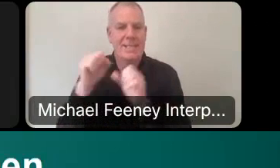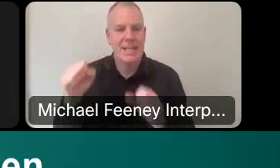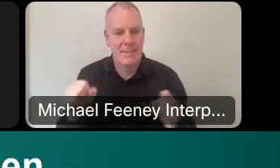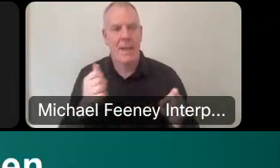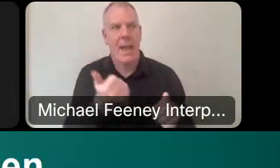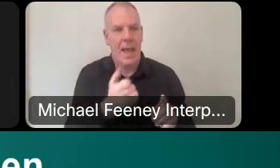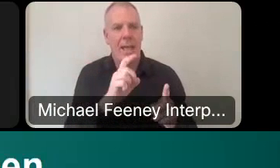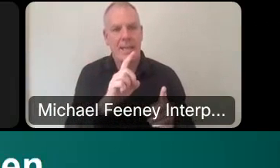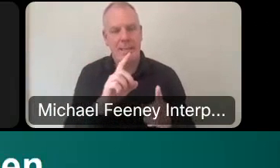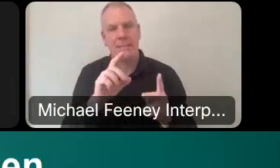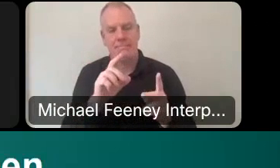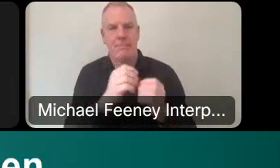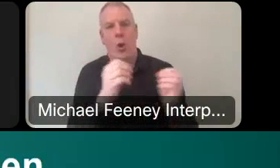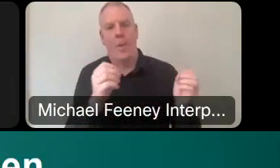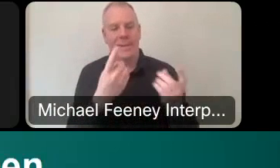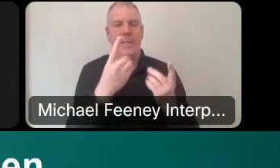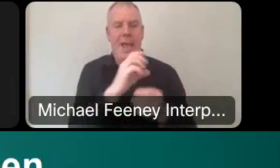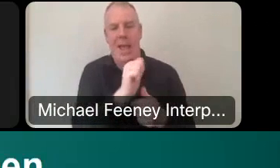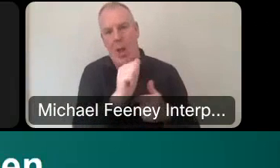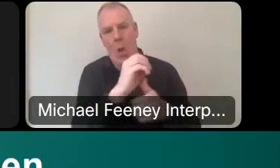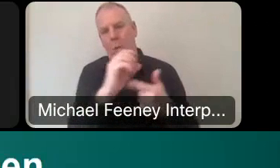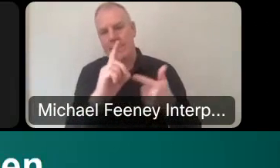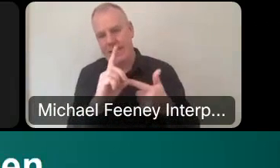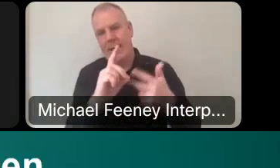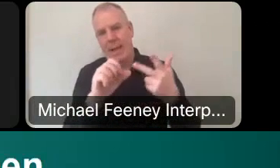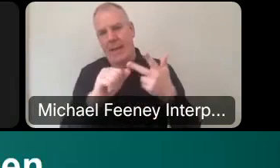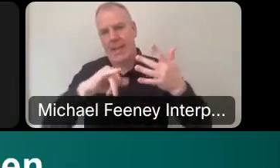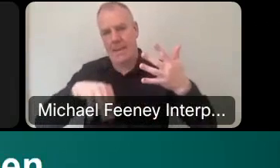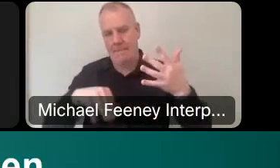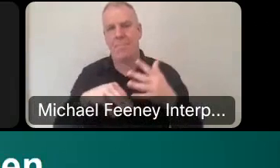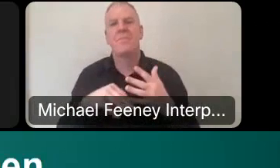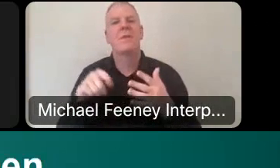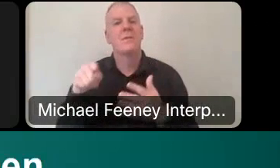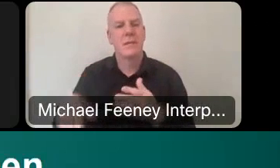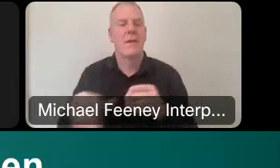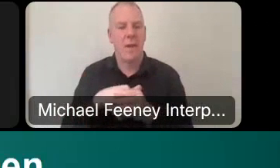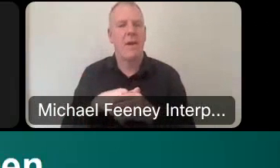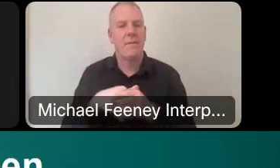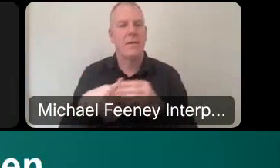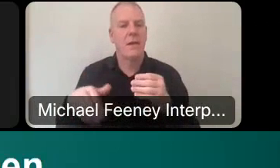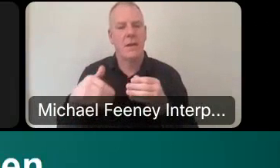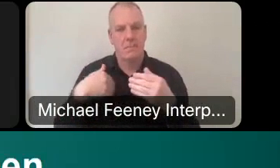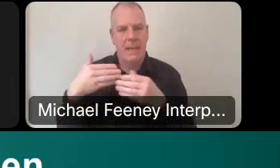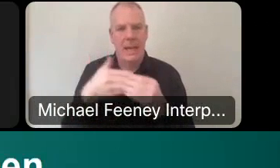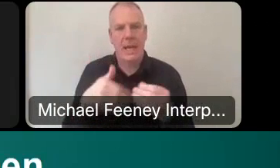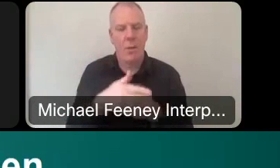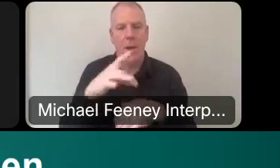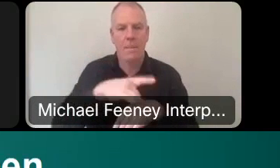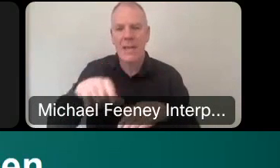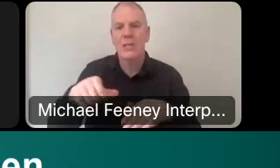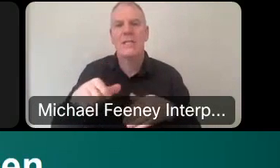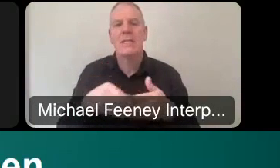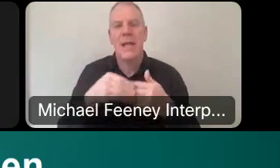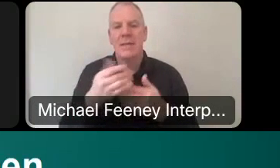a number of those areas as the presentation will go on. I'm the HSE lead for the Patient Safety Act implementation. So I'm